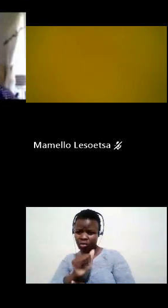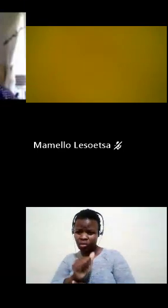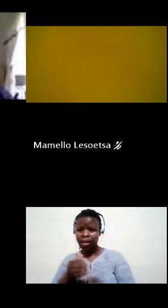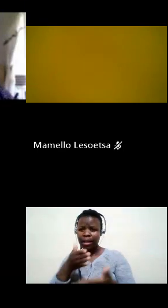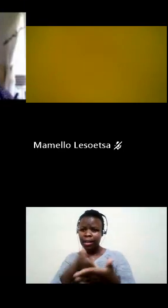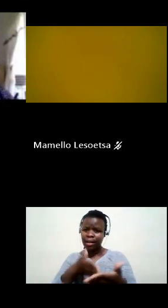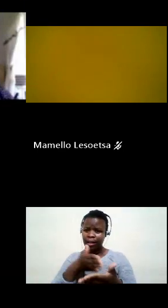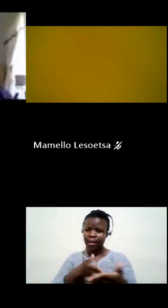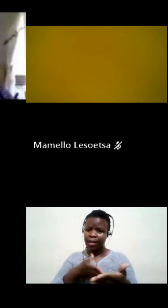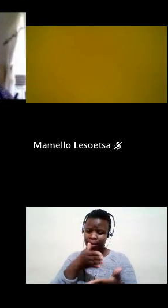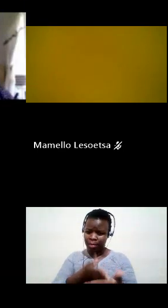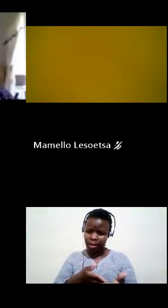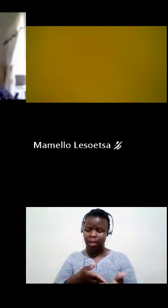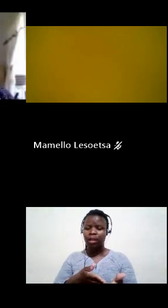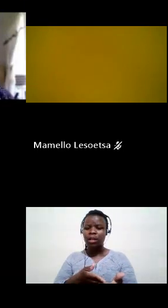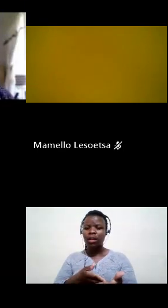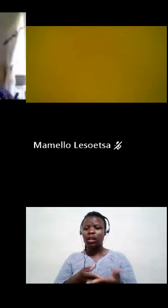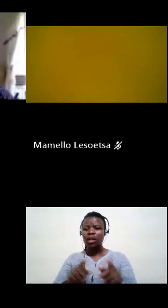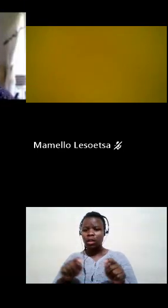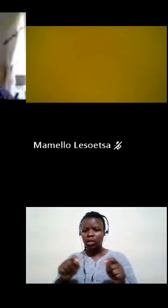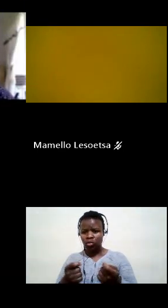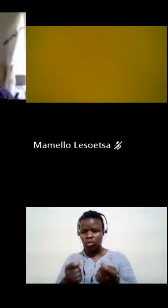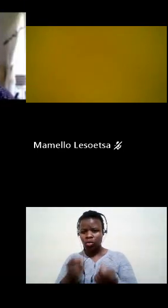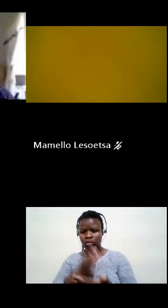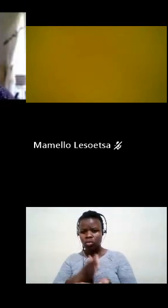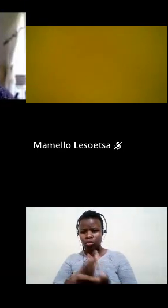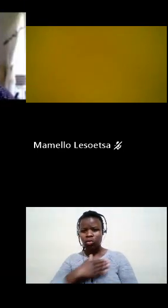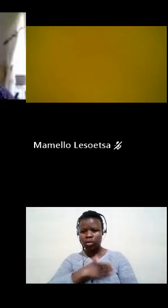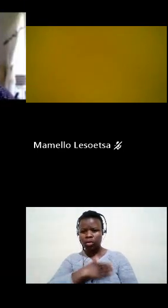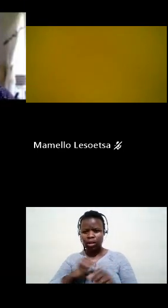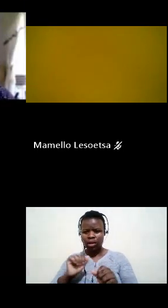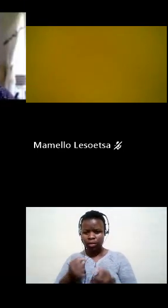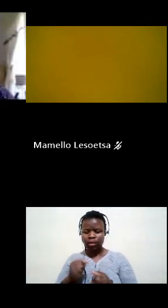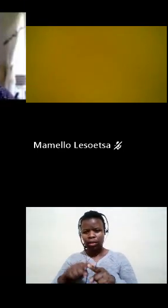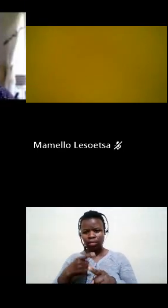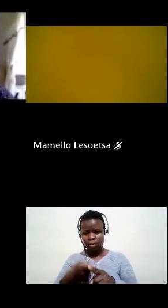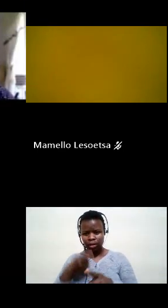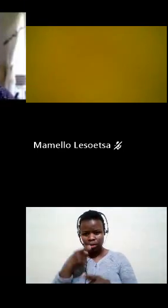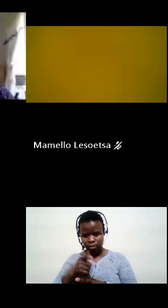I like this example of the physical barriers. So like I see